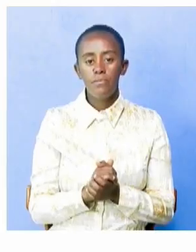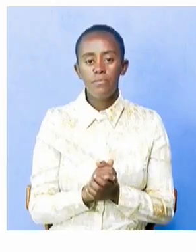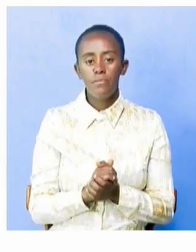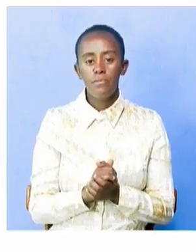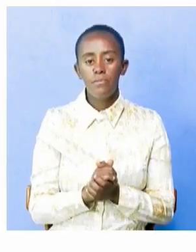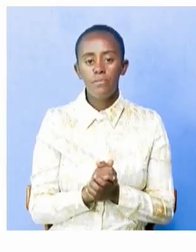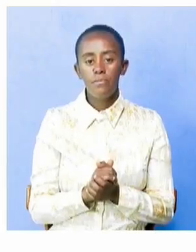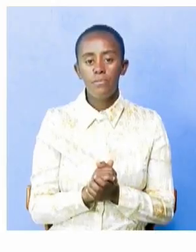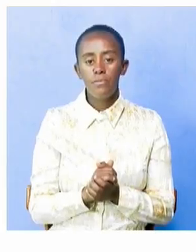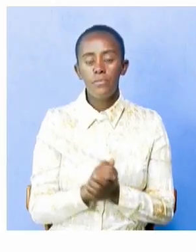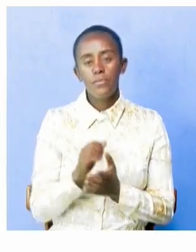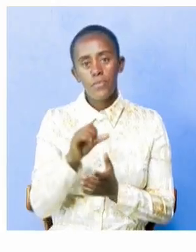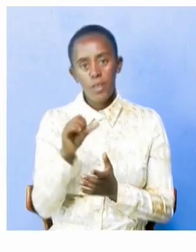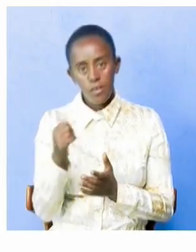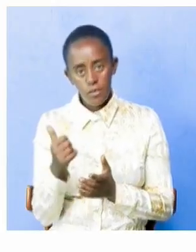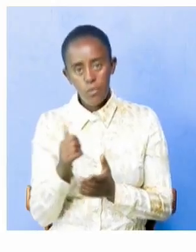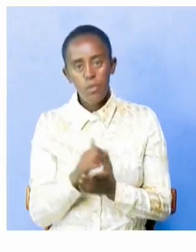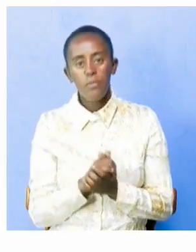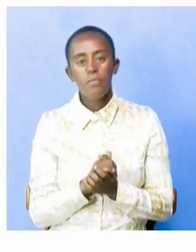The other one.